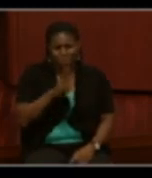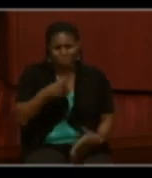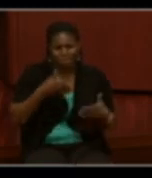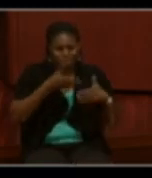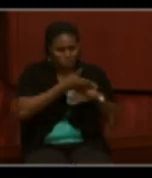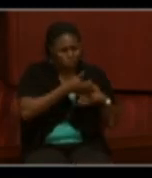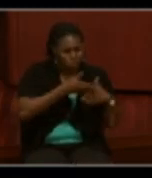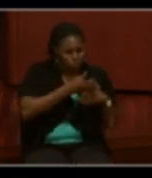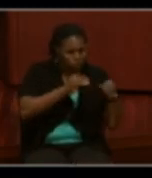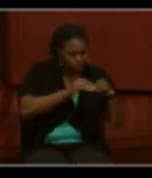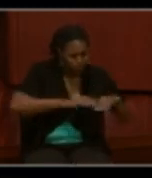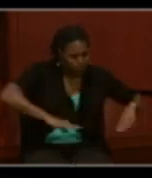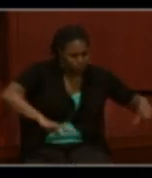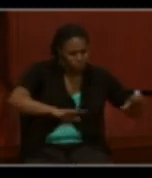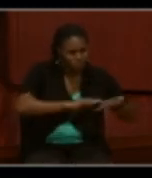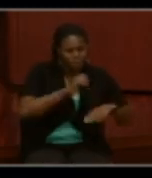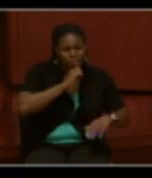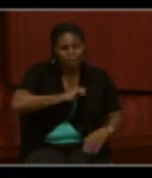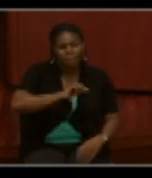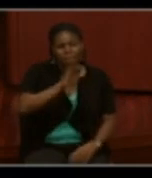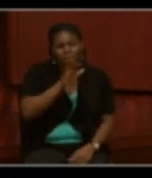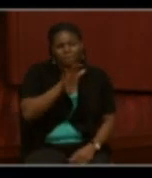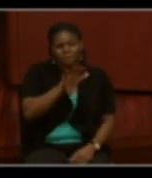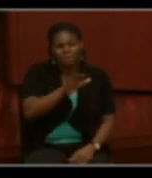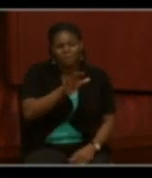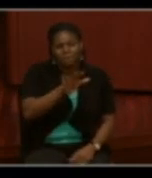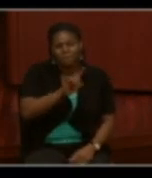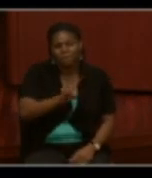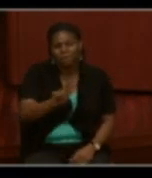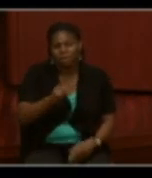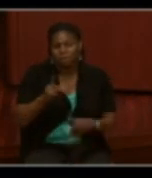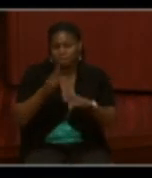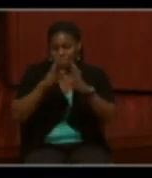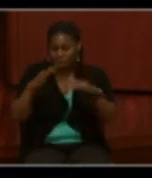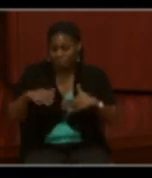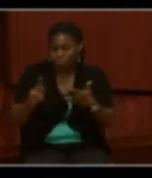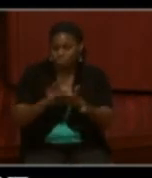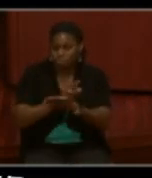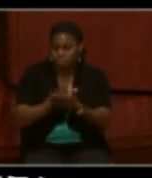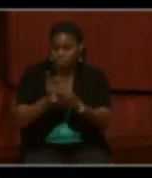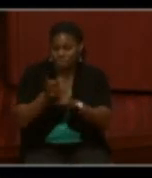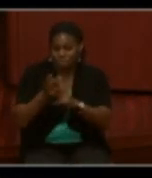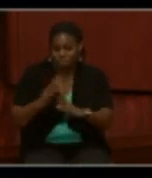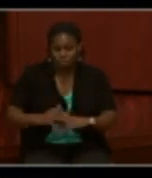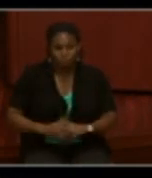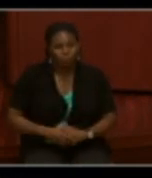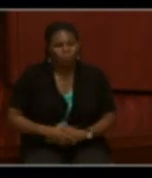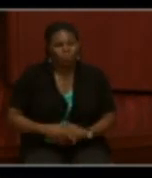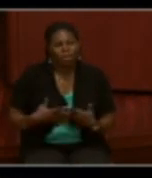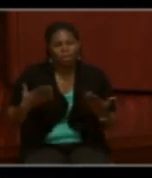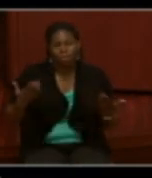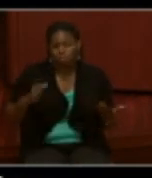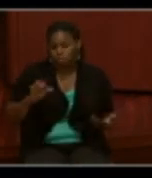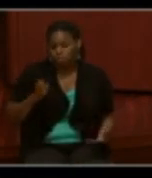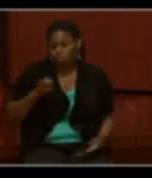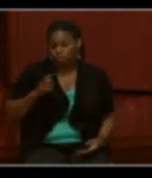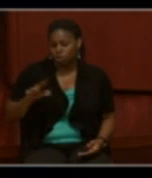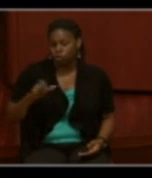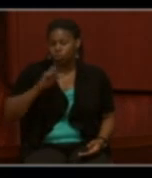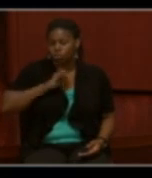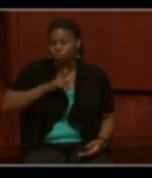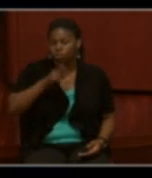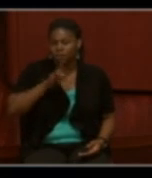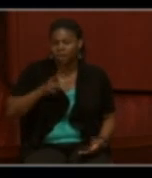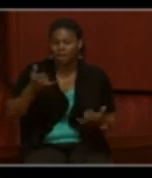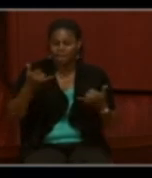yard. Hannah, age 51, is listed as keeping house. Rachel, one of their daughters, 28, is a